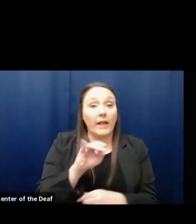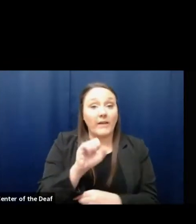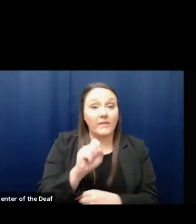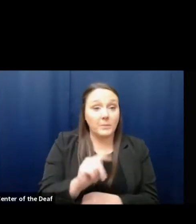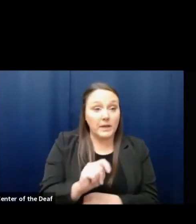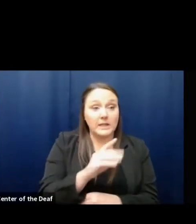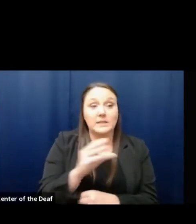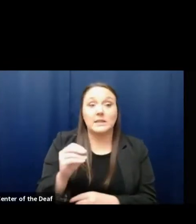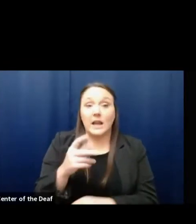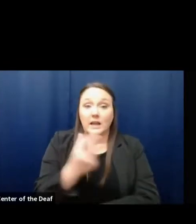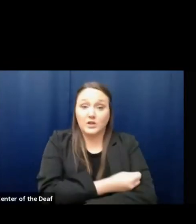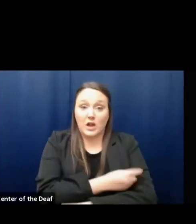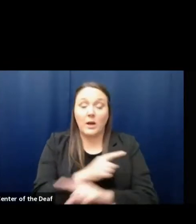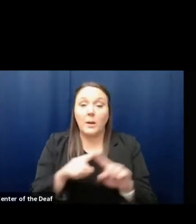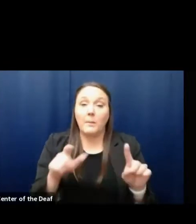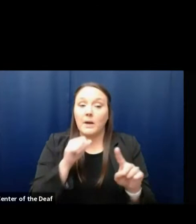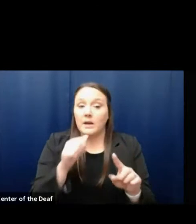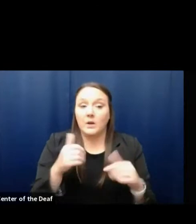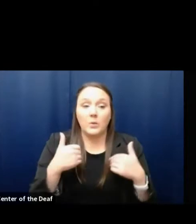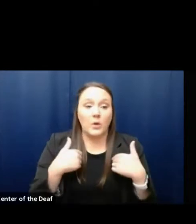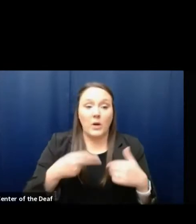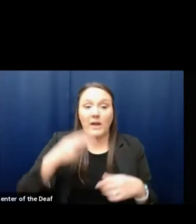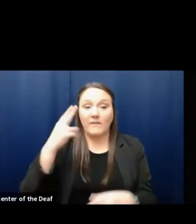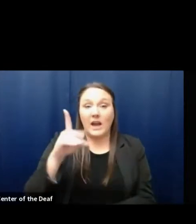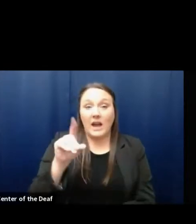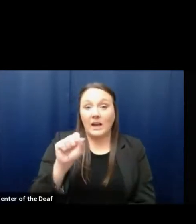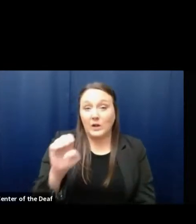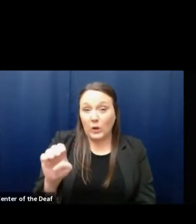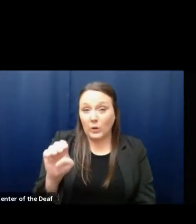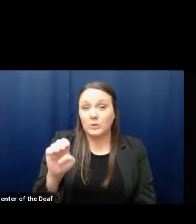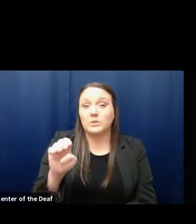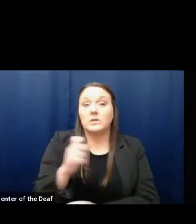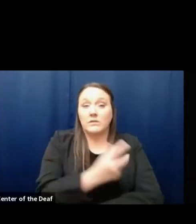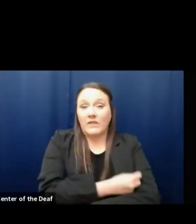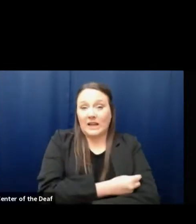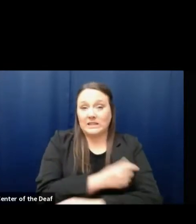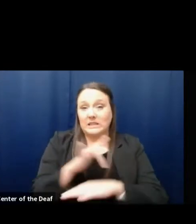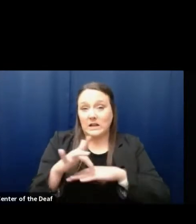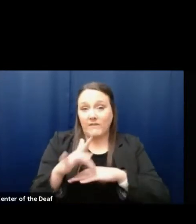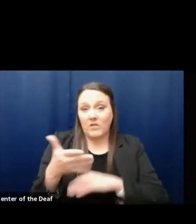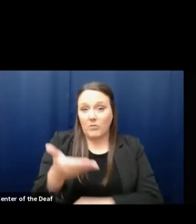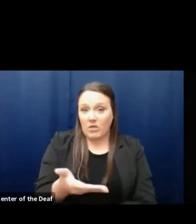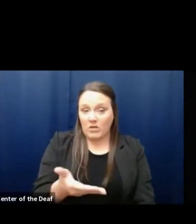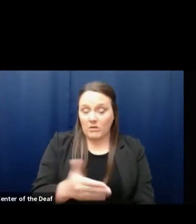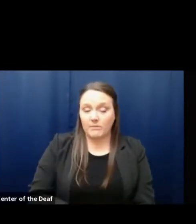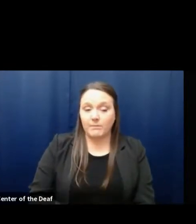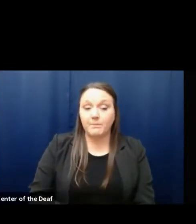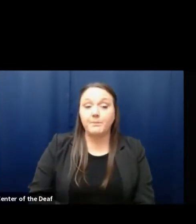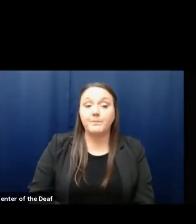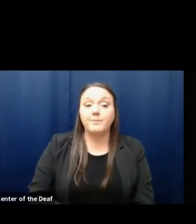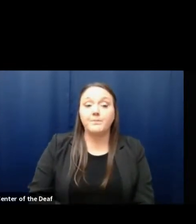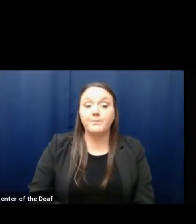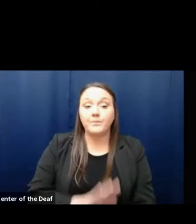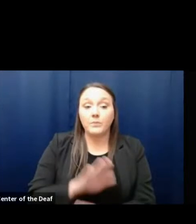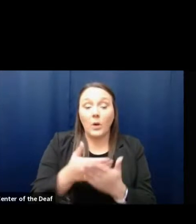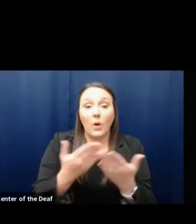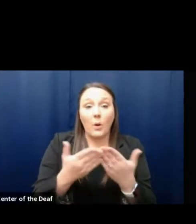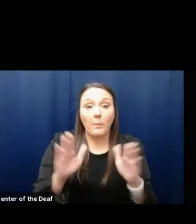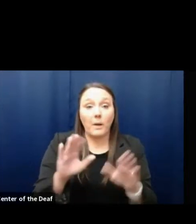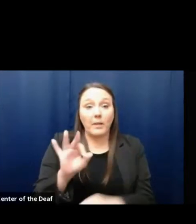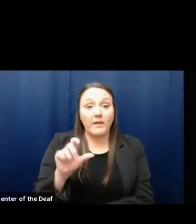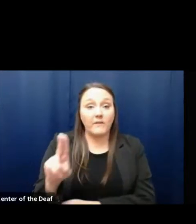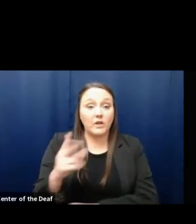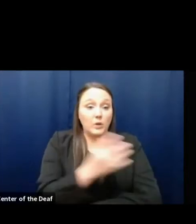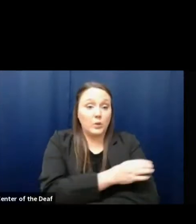shots. However, we will not have the high dose flu vaccine available at that clinic. All of our public flu clinics won't be